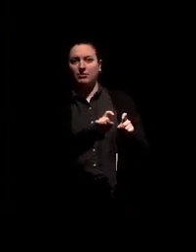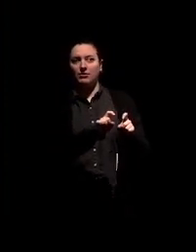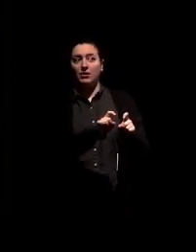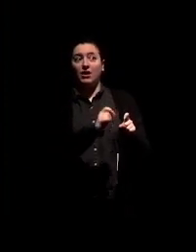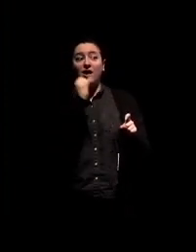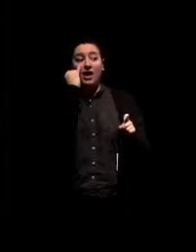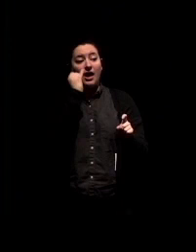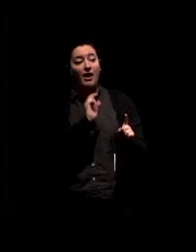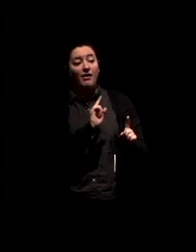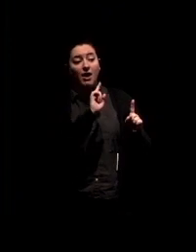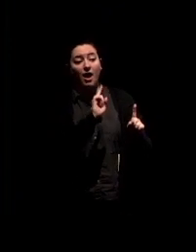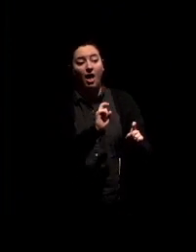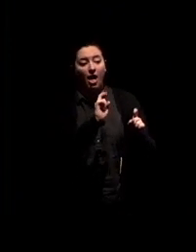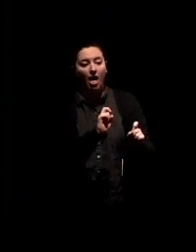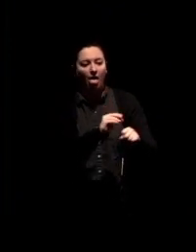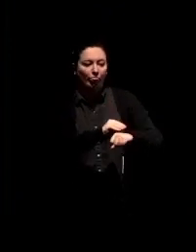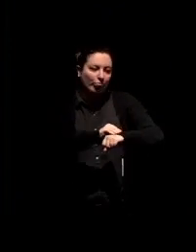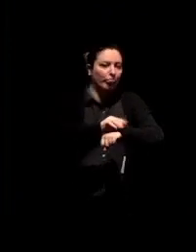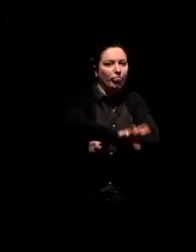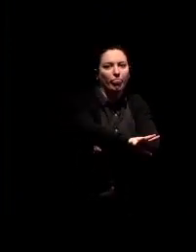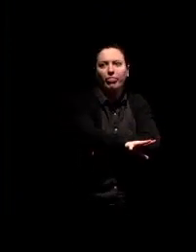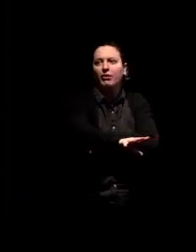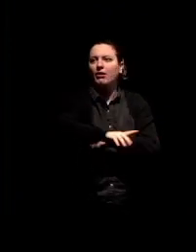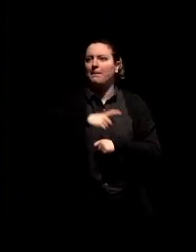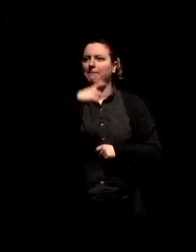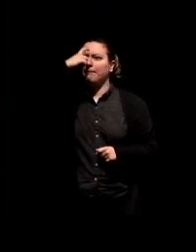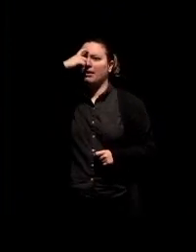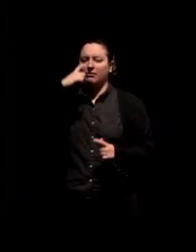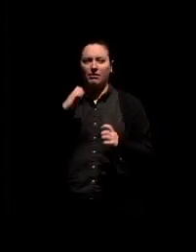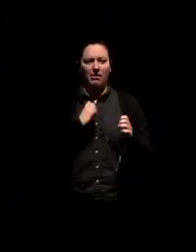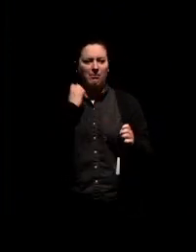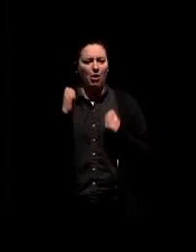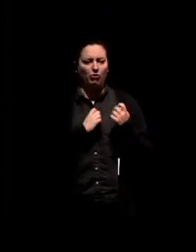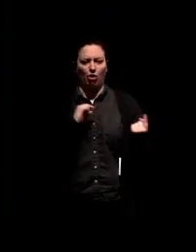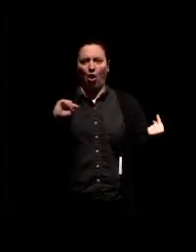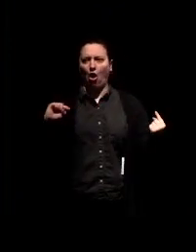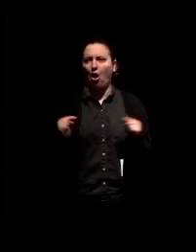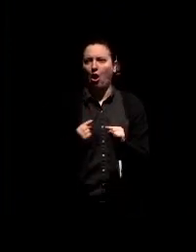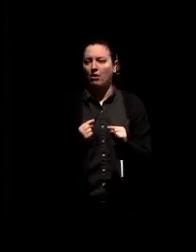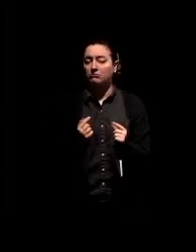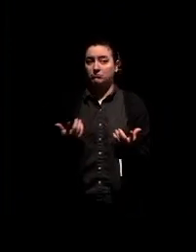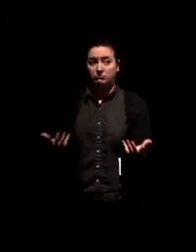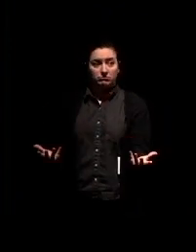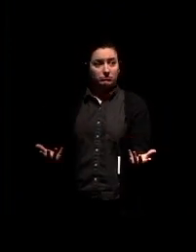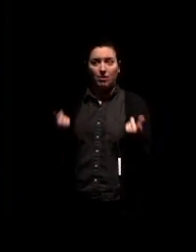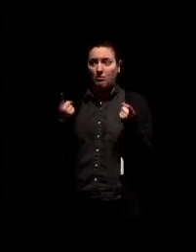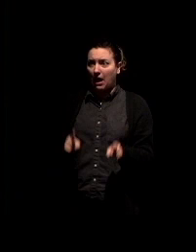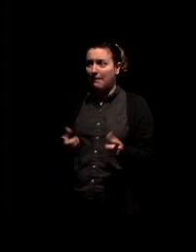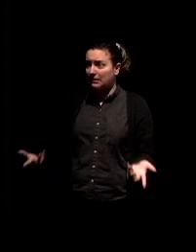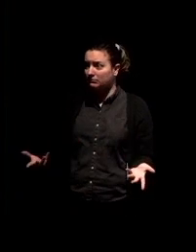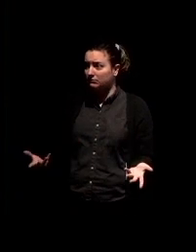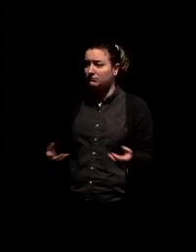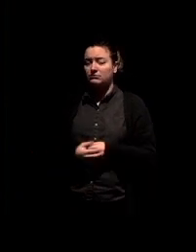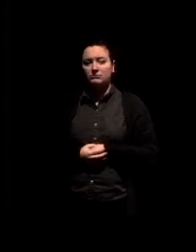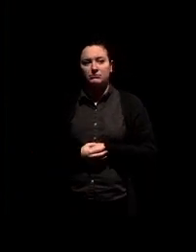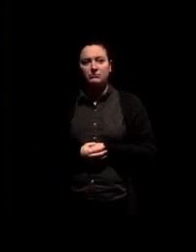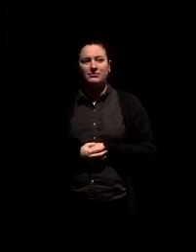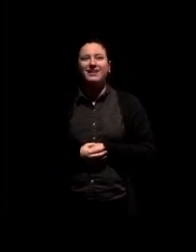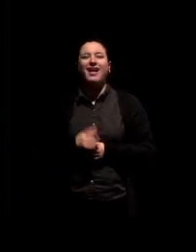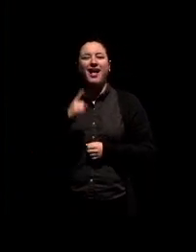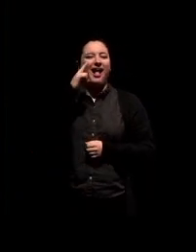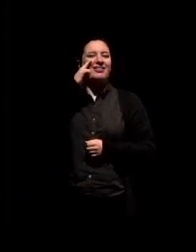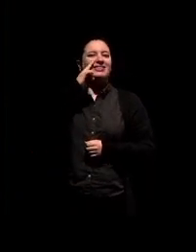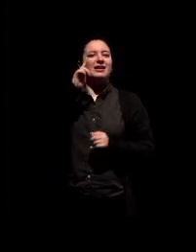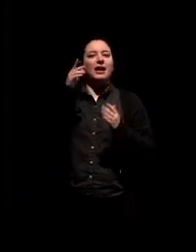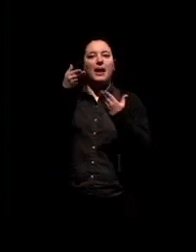mental and emotional harm to populations? And I think public health is is the perfect